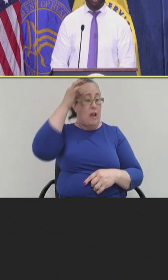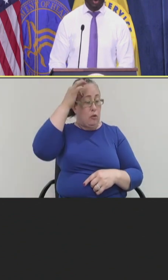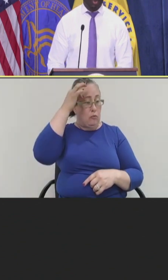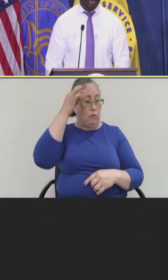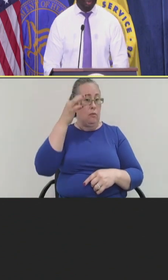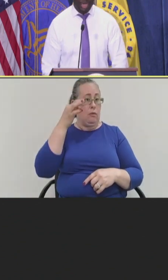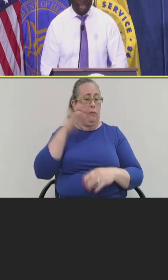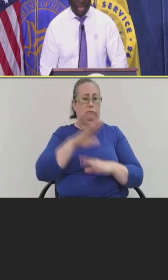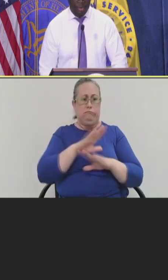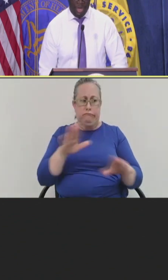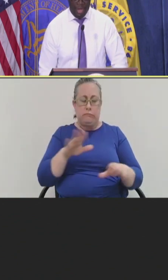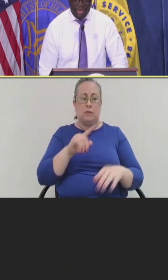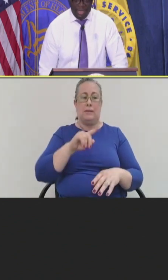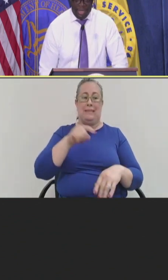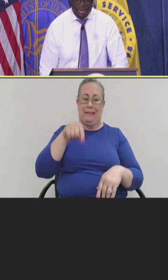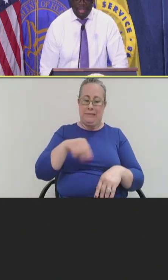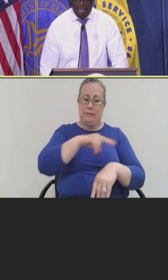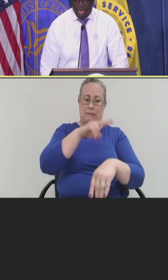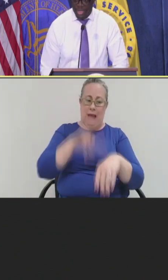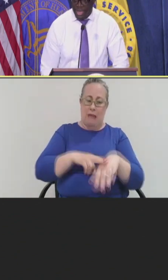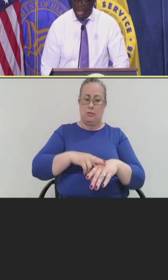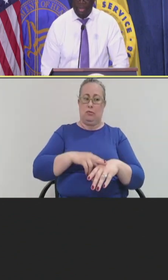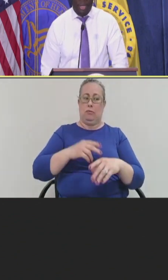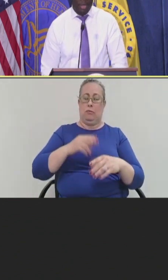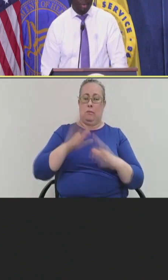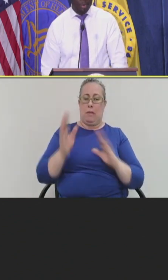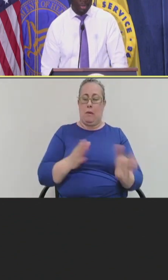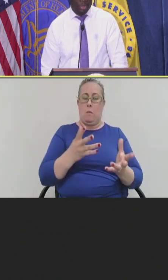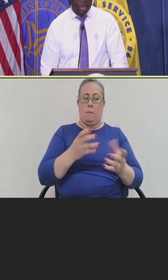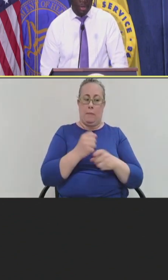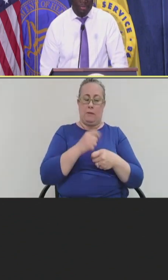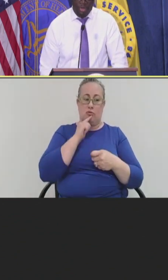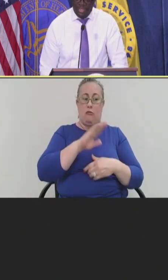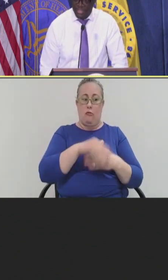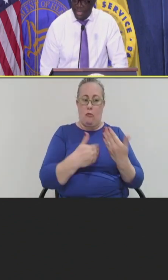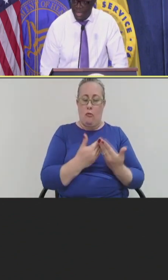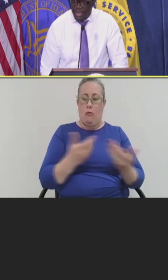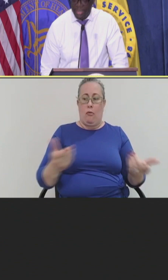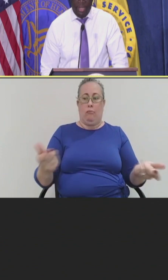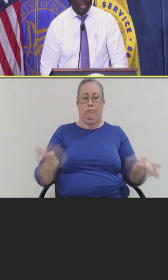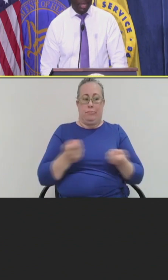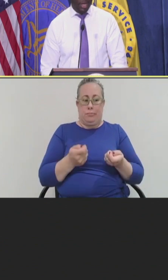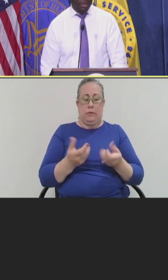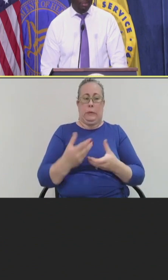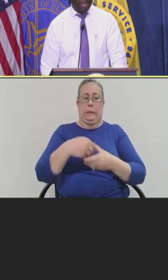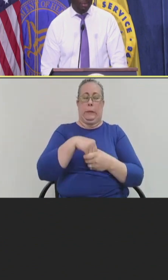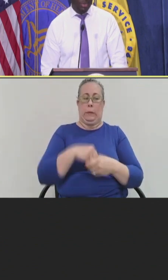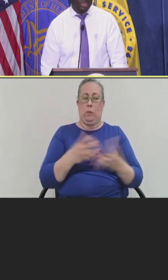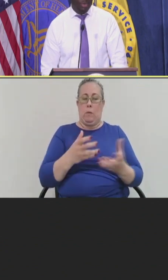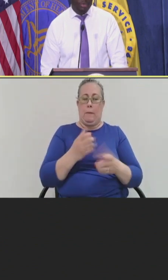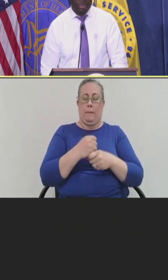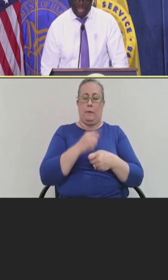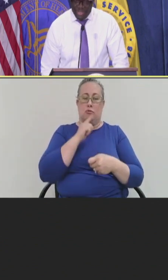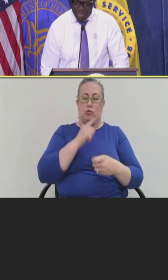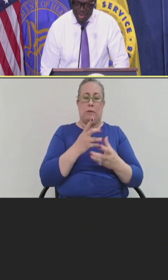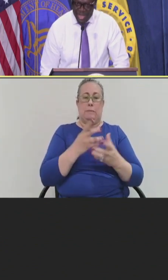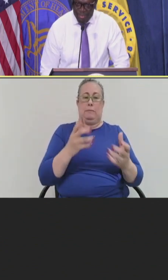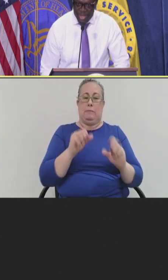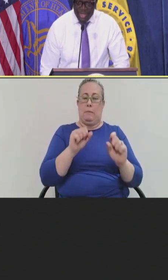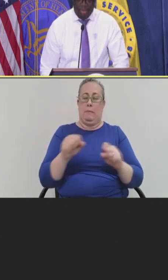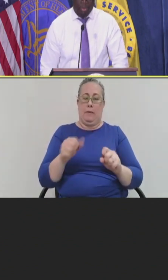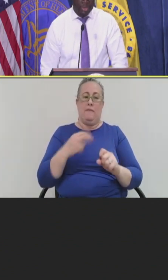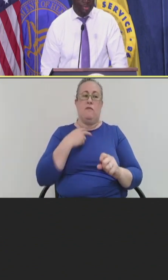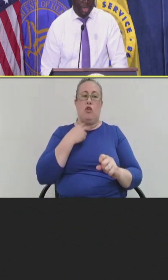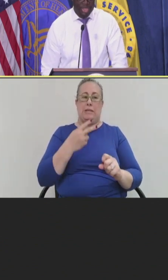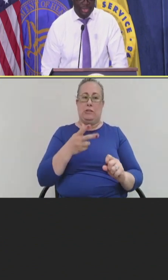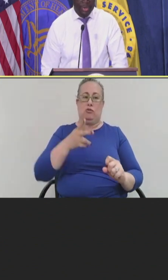So we want to make sure that we carry, everybody along. We want all voices heard, which is one of the reasons why we came here.